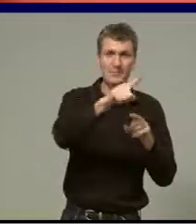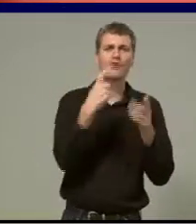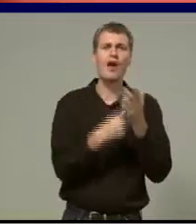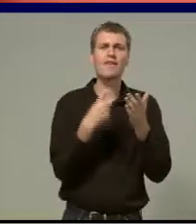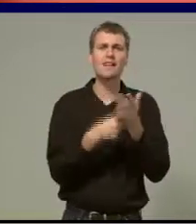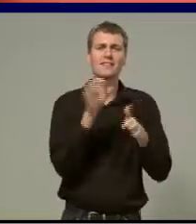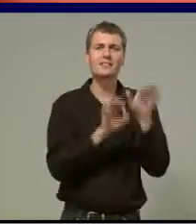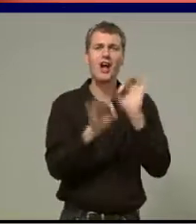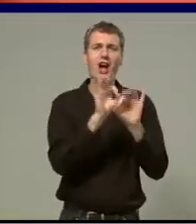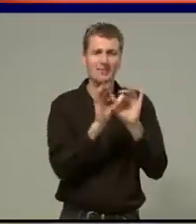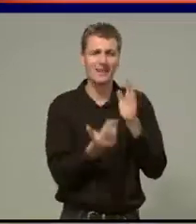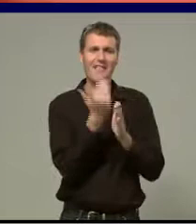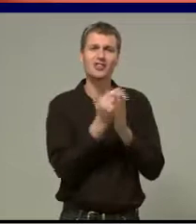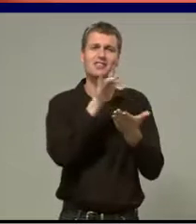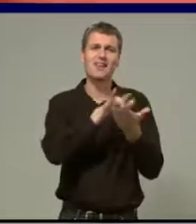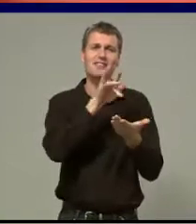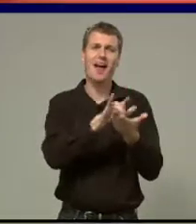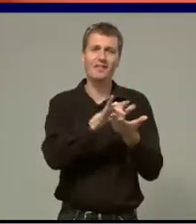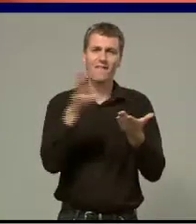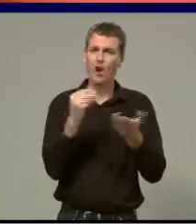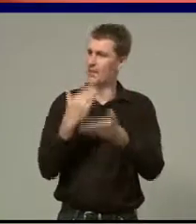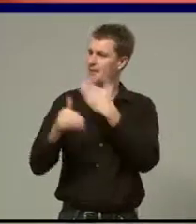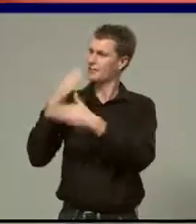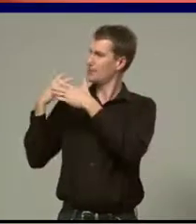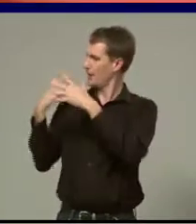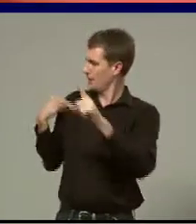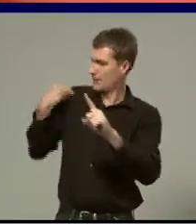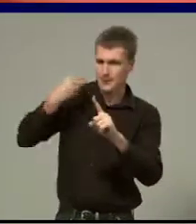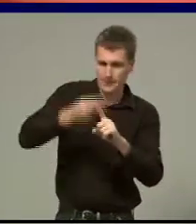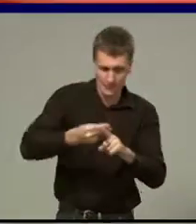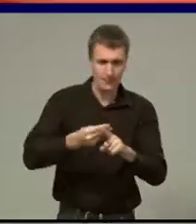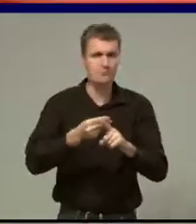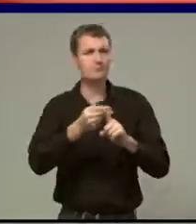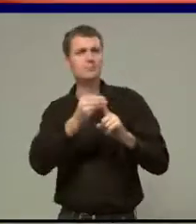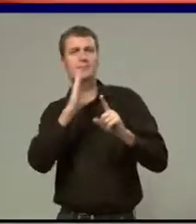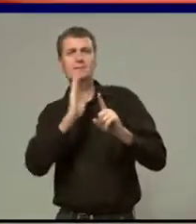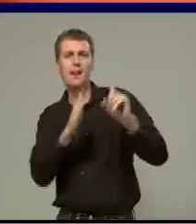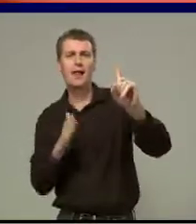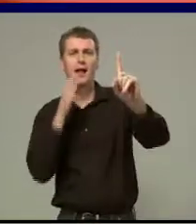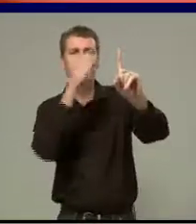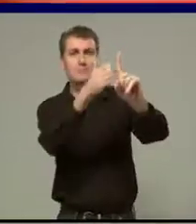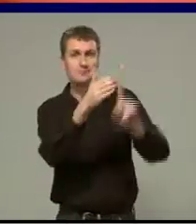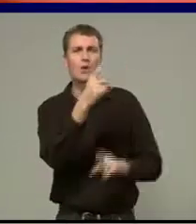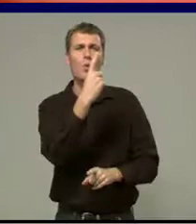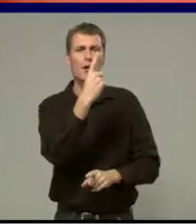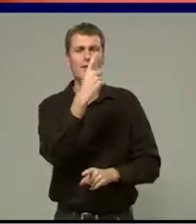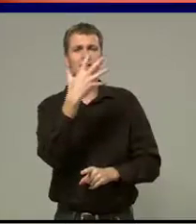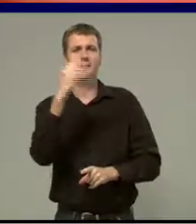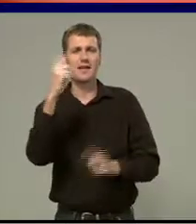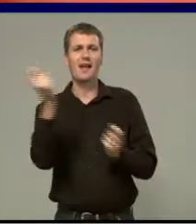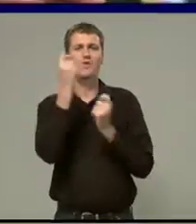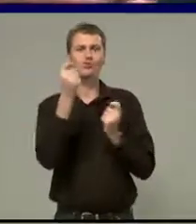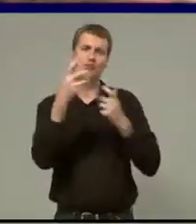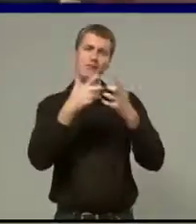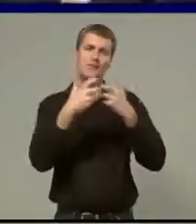in continuation of a proud history as we drive towards the university's 150th